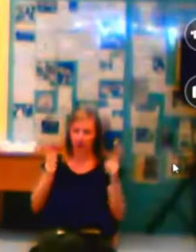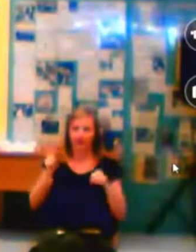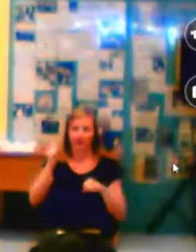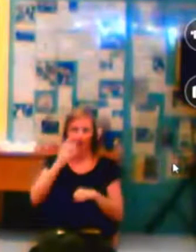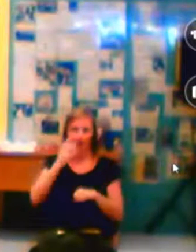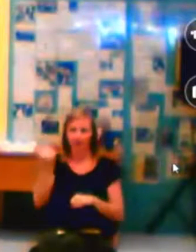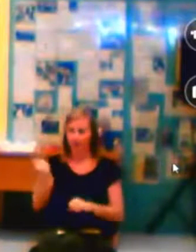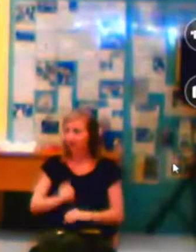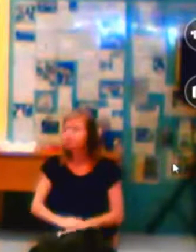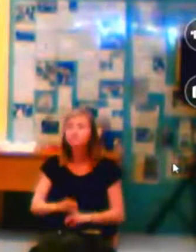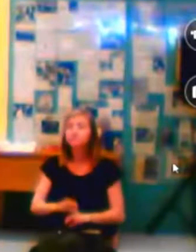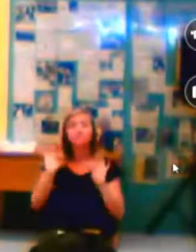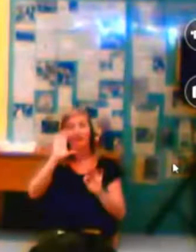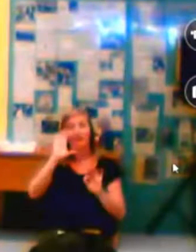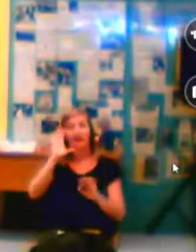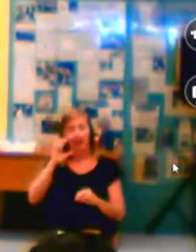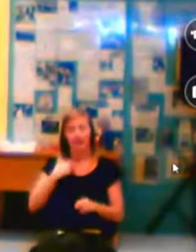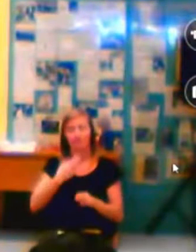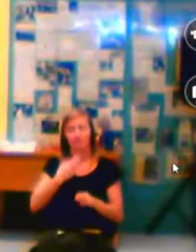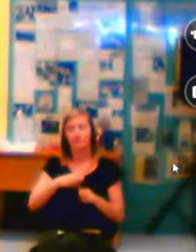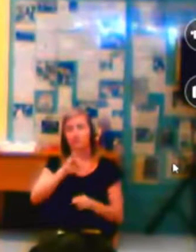lot, I think. Yeah, I can hear that part.